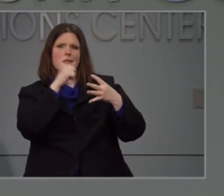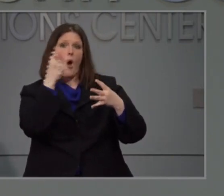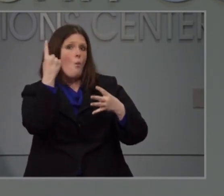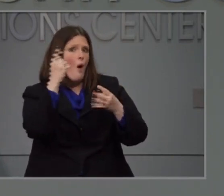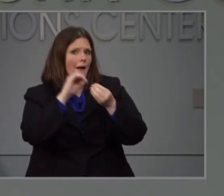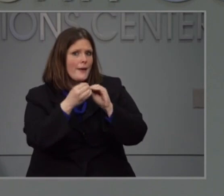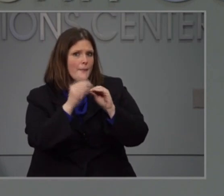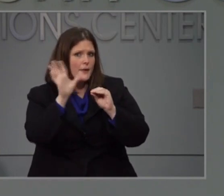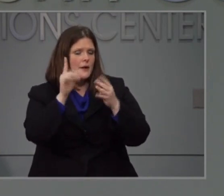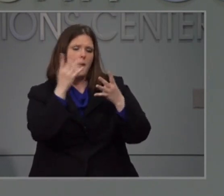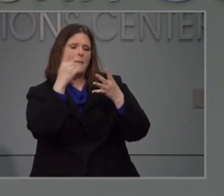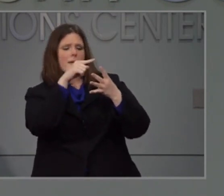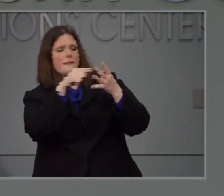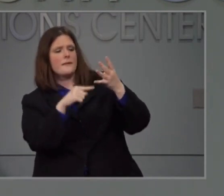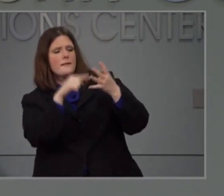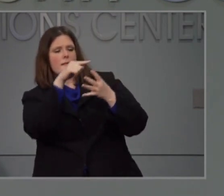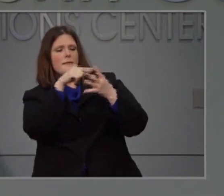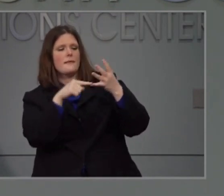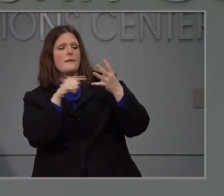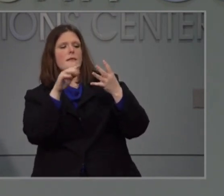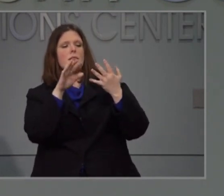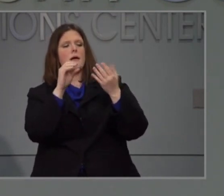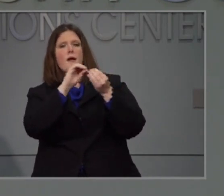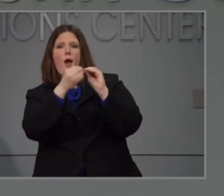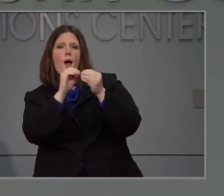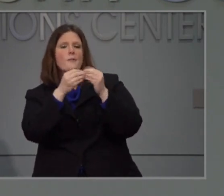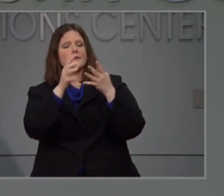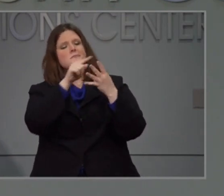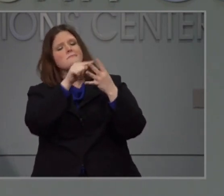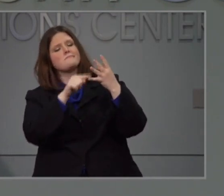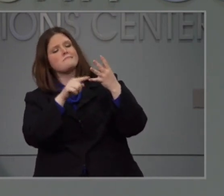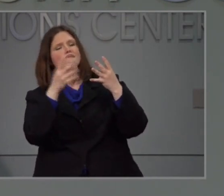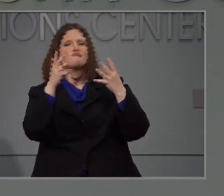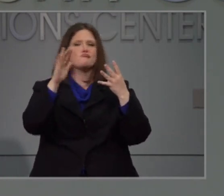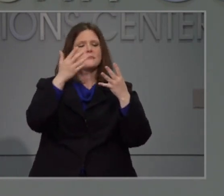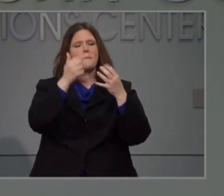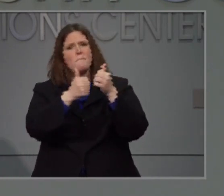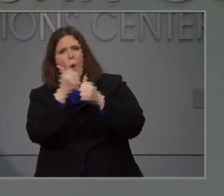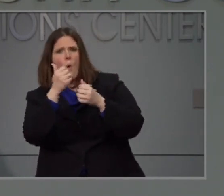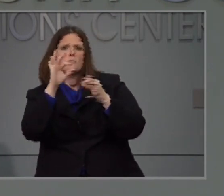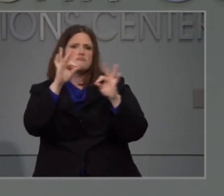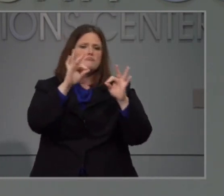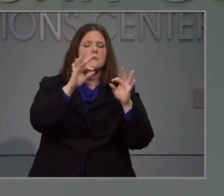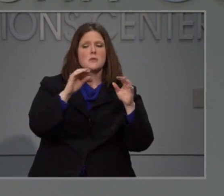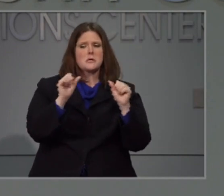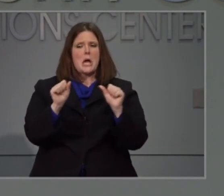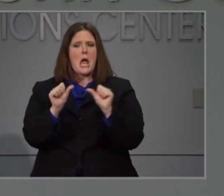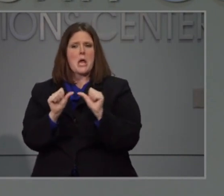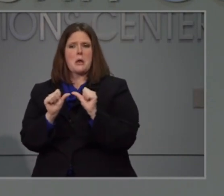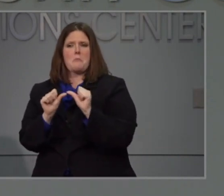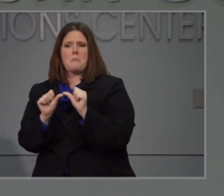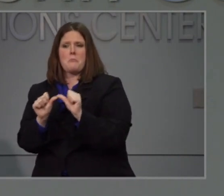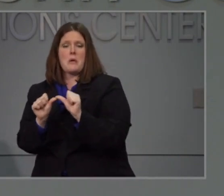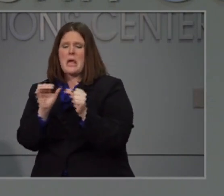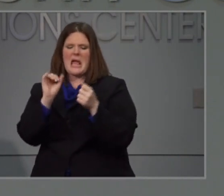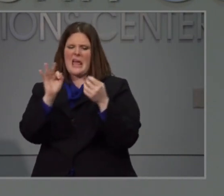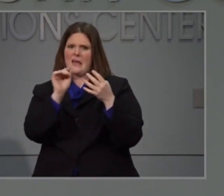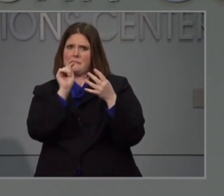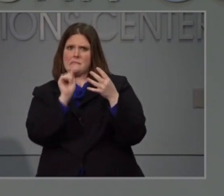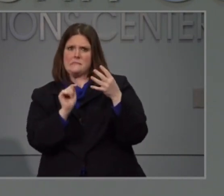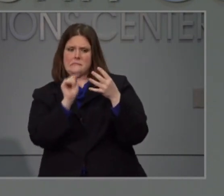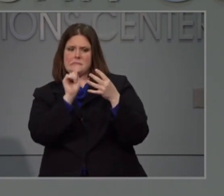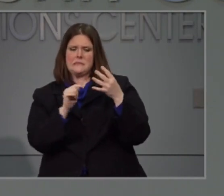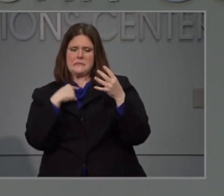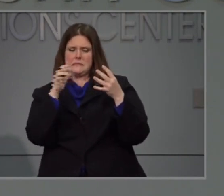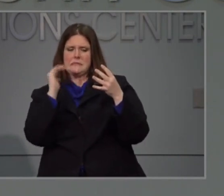just extend phase 1. If we really began to see a surge, then yes, potentially we could go backward and impose